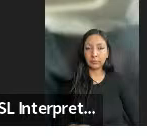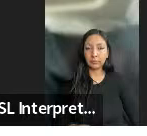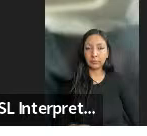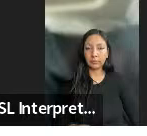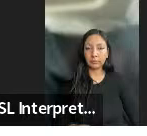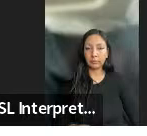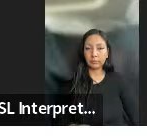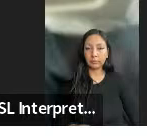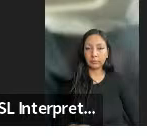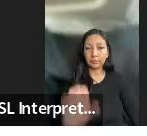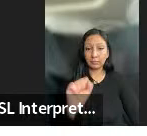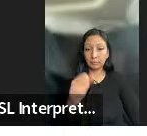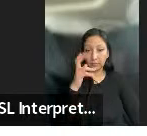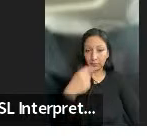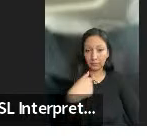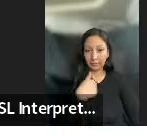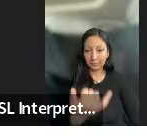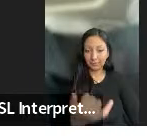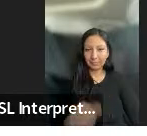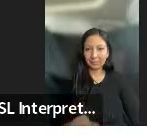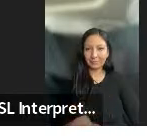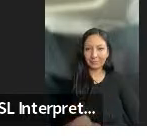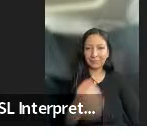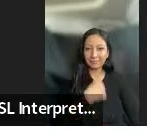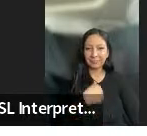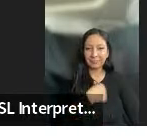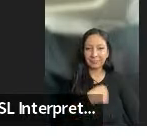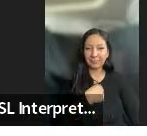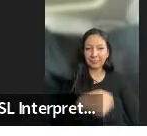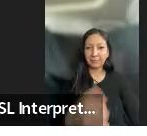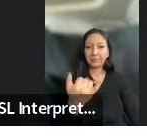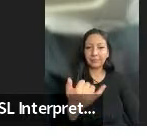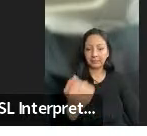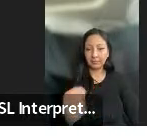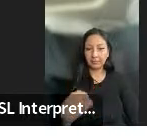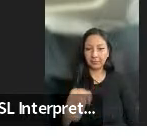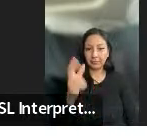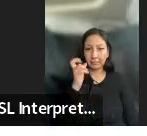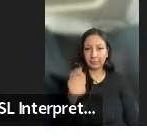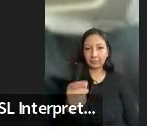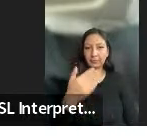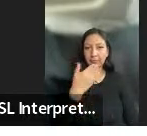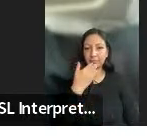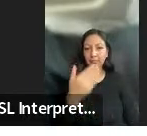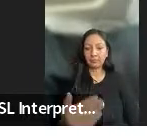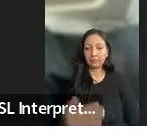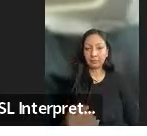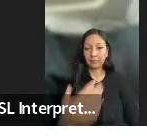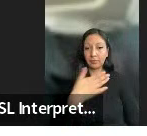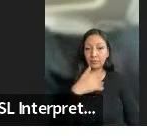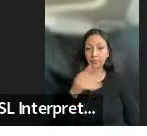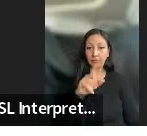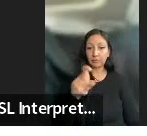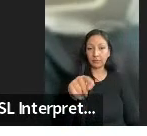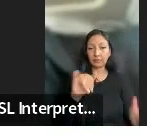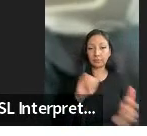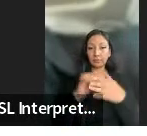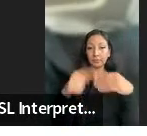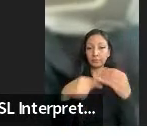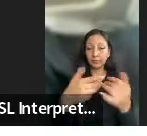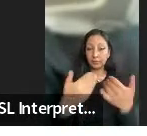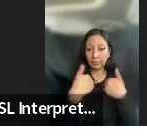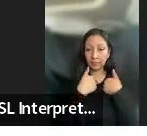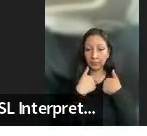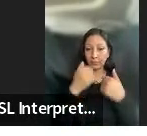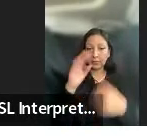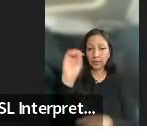Okay, can you hear me now? Sorry. Yes, we can hear you. Thank you. My question is about having